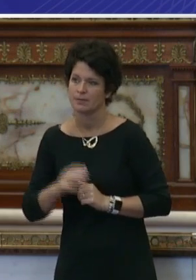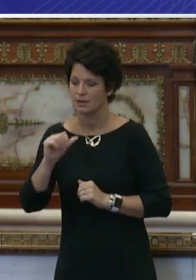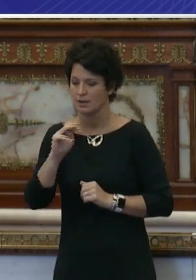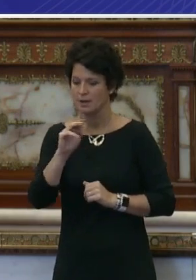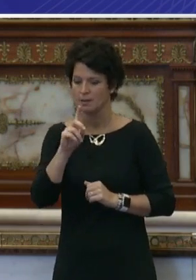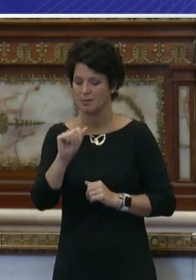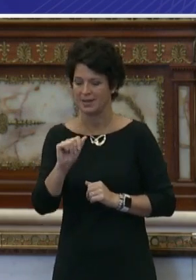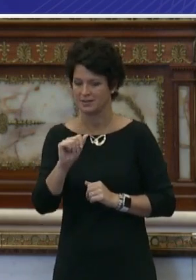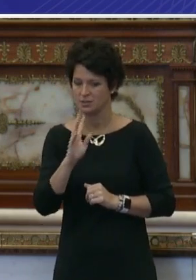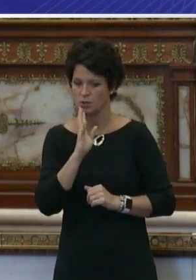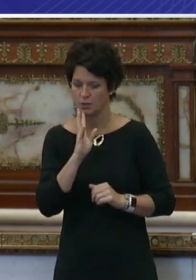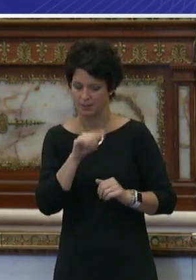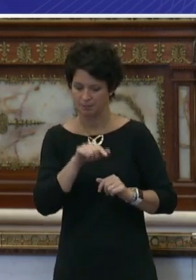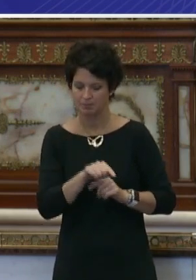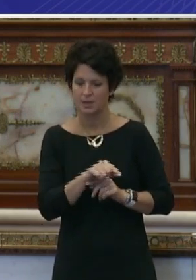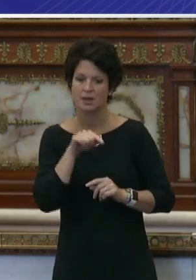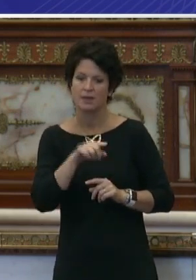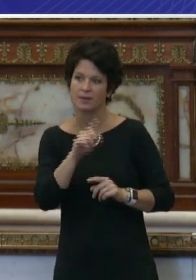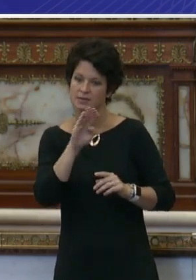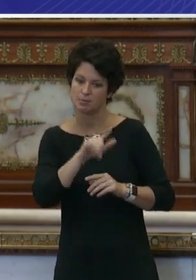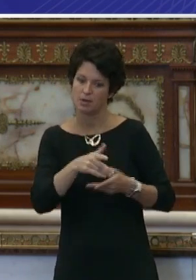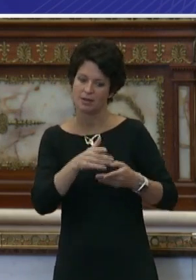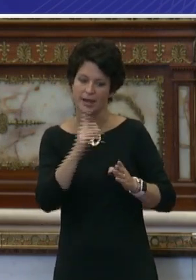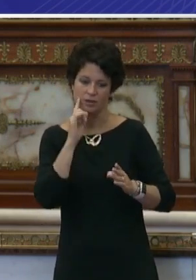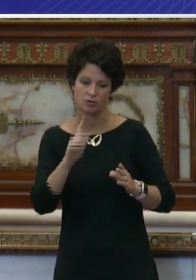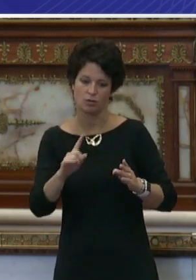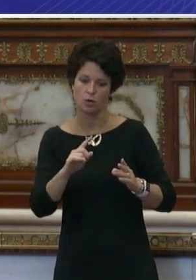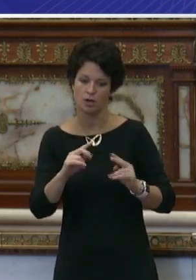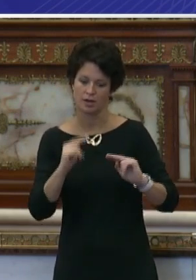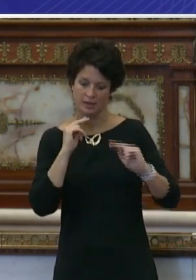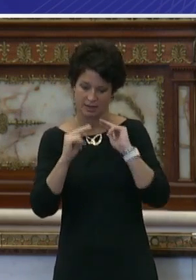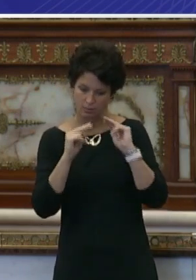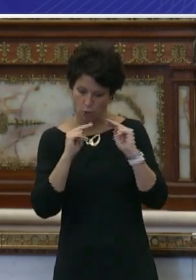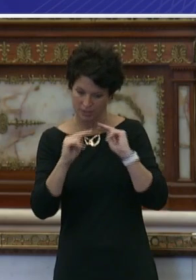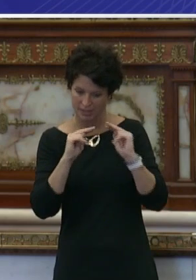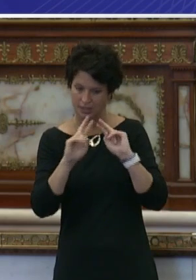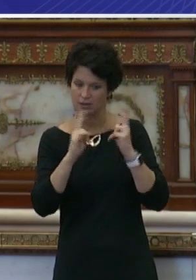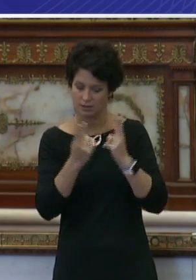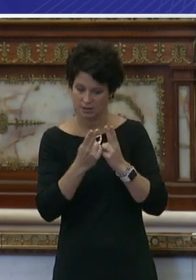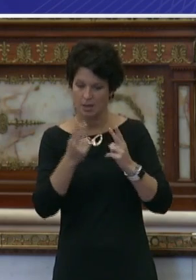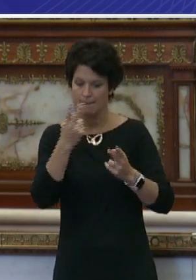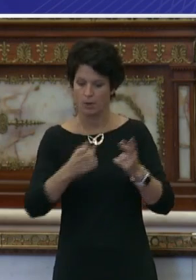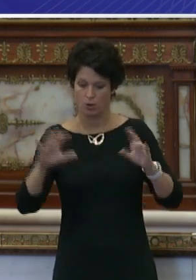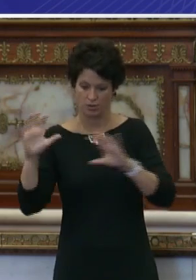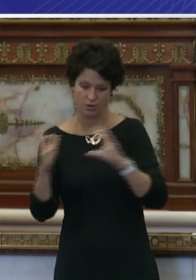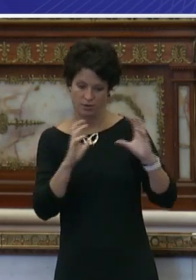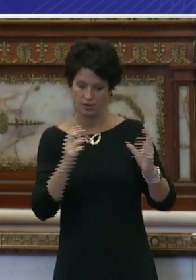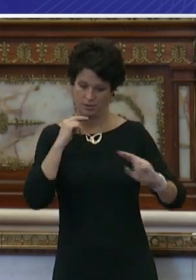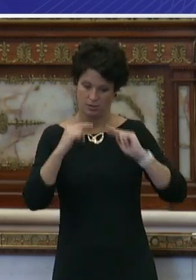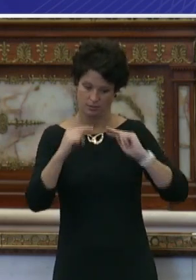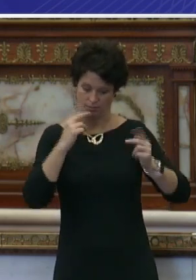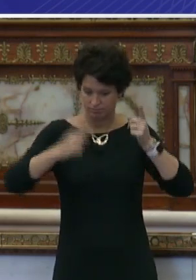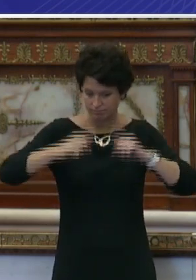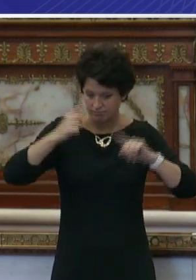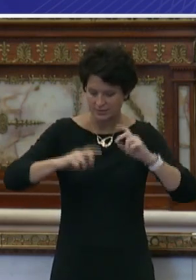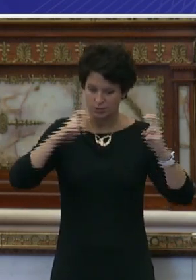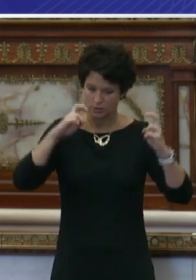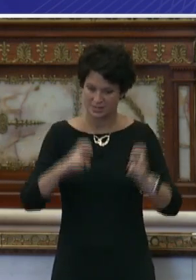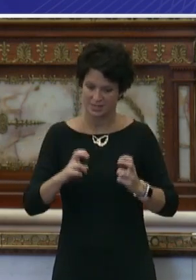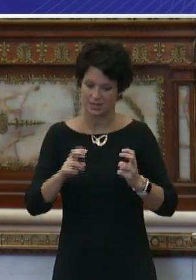Amanda Shimko. This bill allows for collective bargaining agreement, so both parties in a collective bargaining agreement to sit down